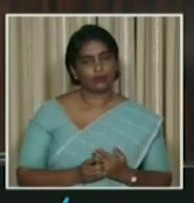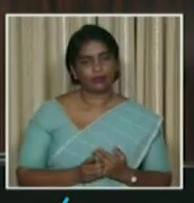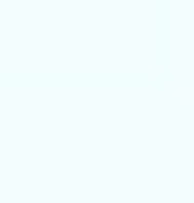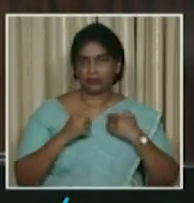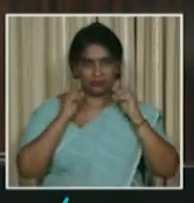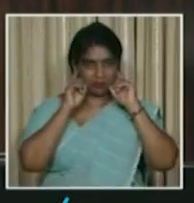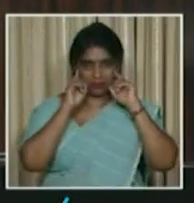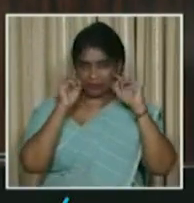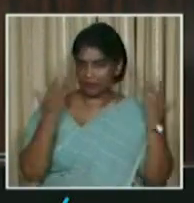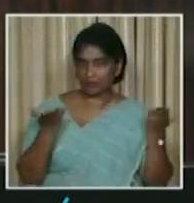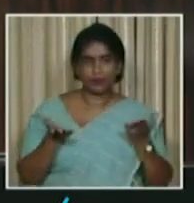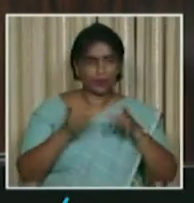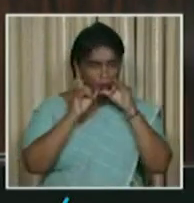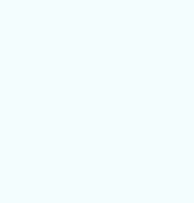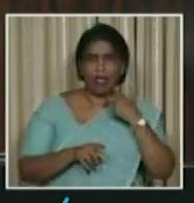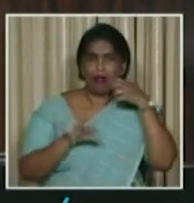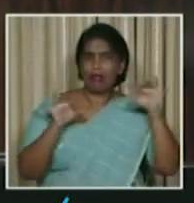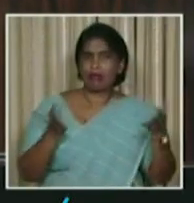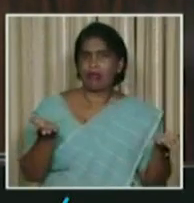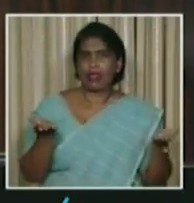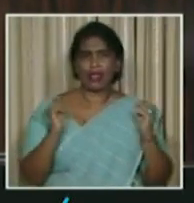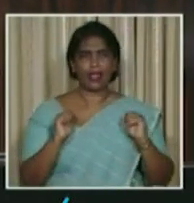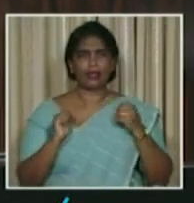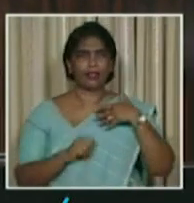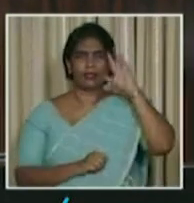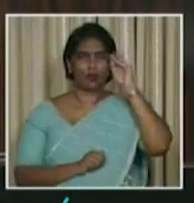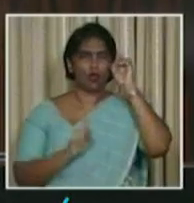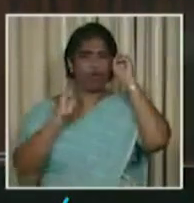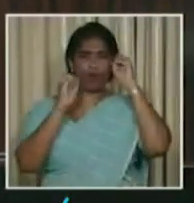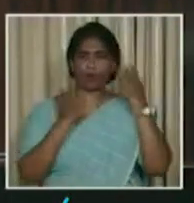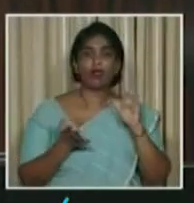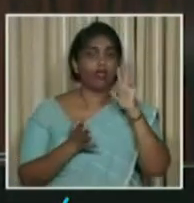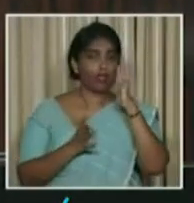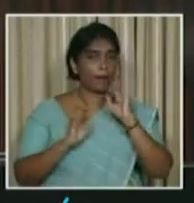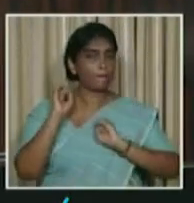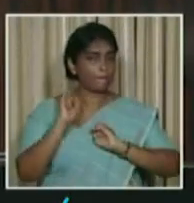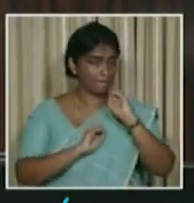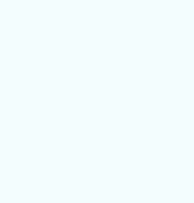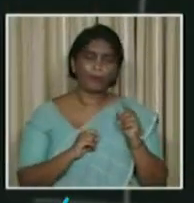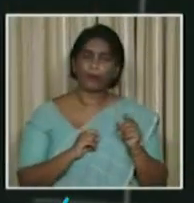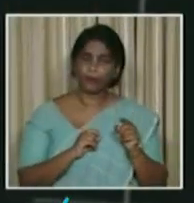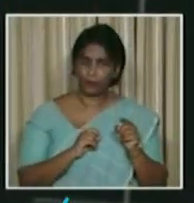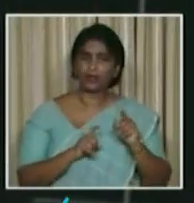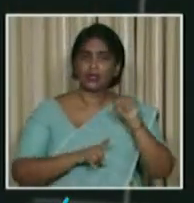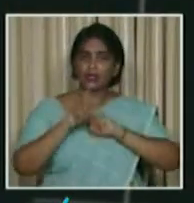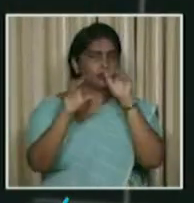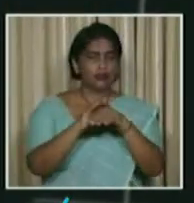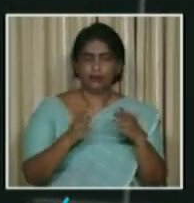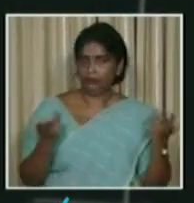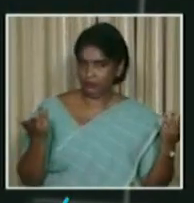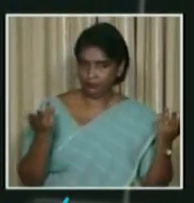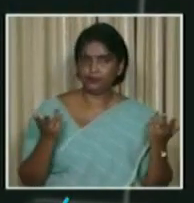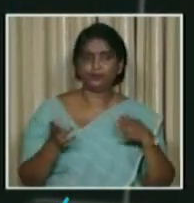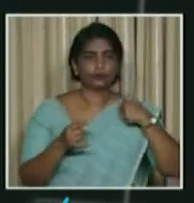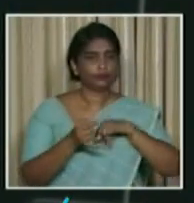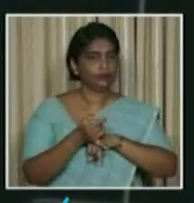such a melodrama. 90% of the people who are speaking were not at that particular meeting. The secretary very clearly said we could select